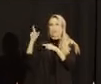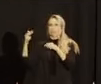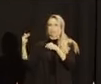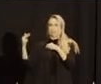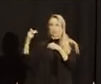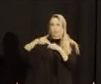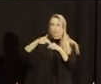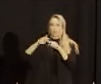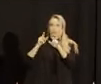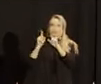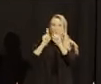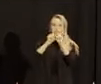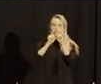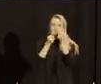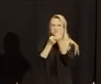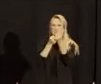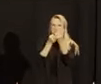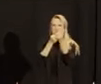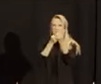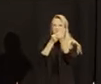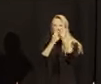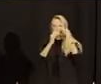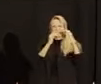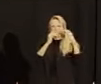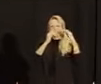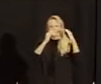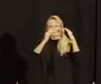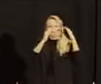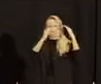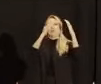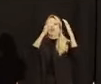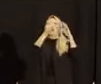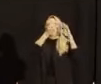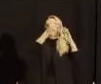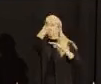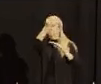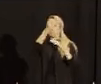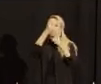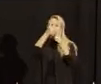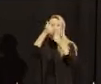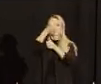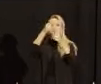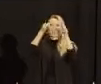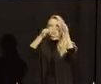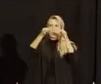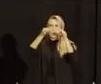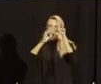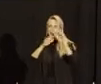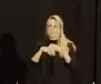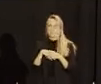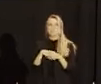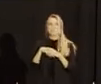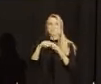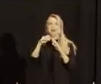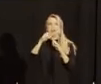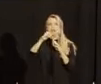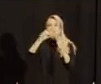community. That's usually where Lois's story kind of stops, and we celebrate that.